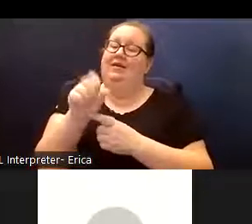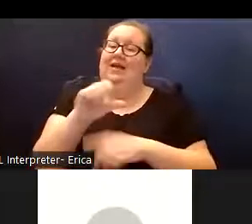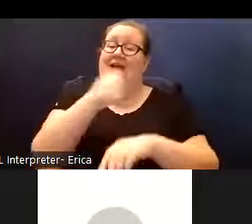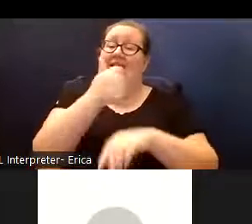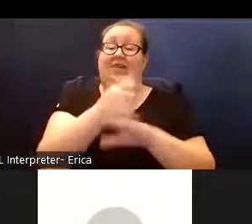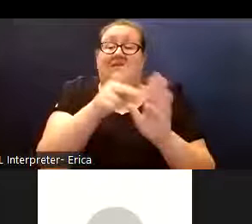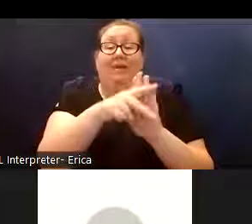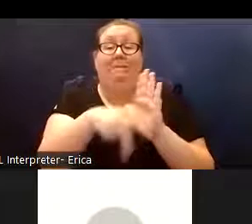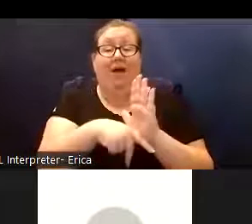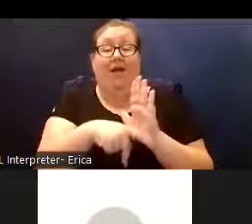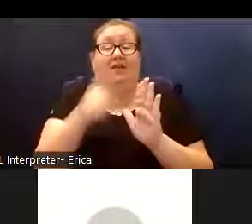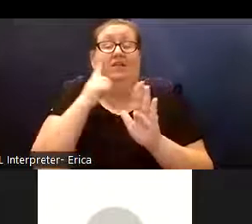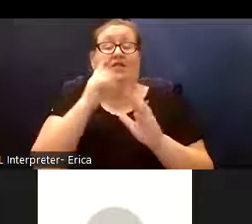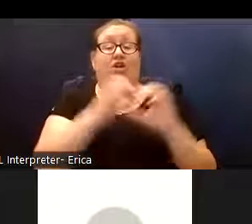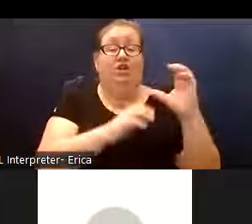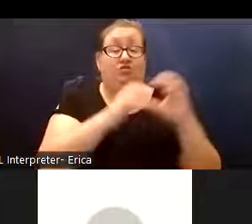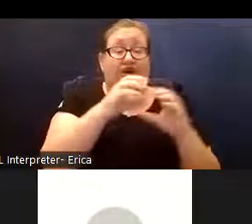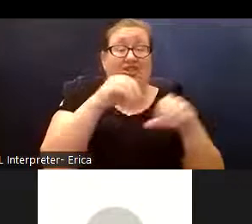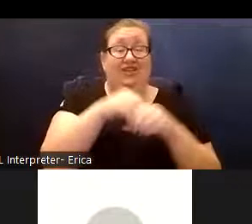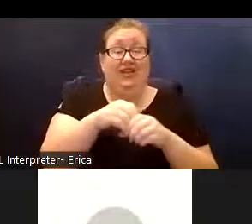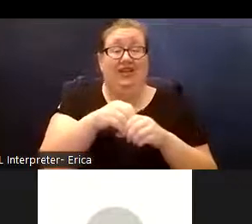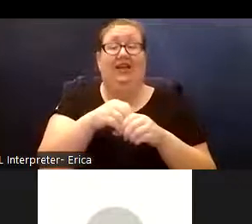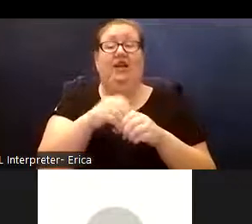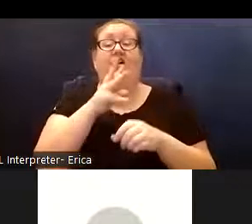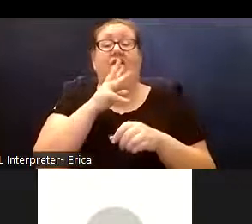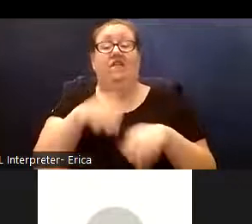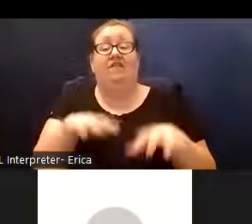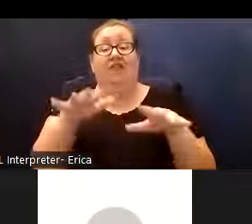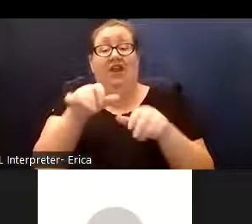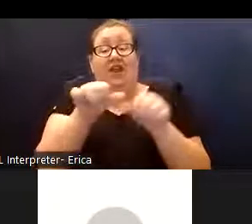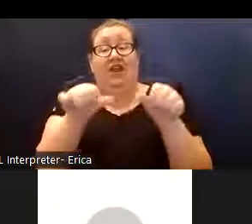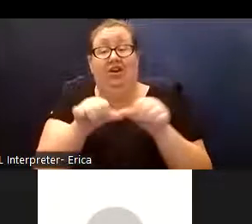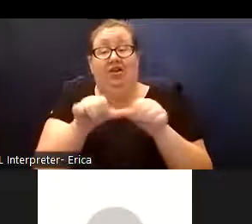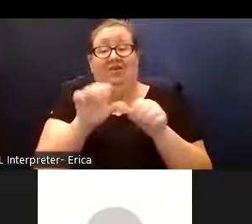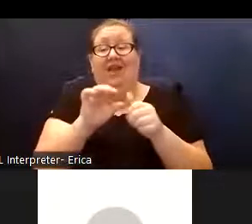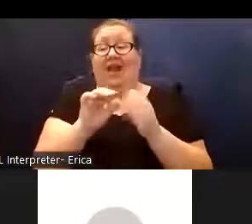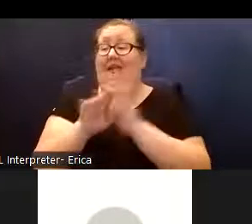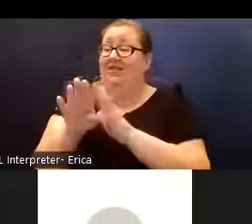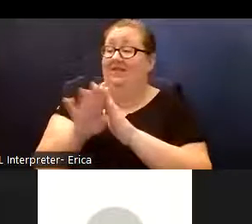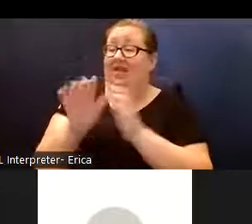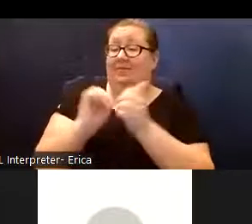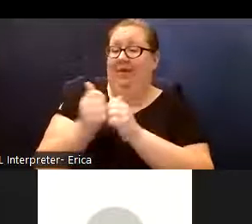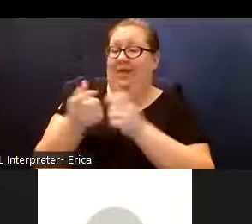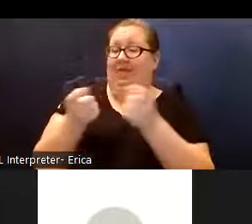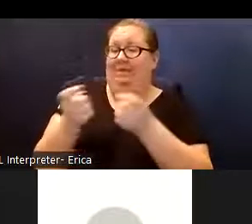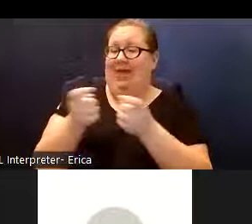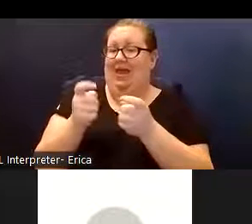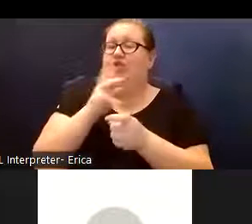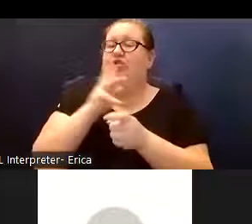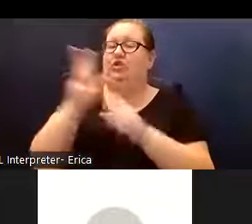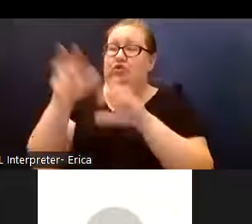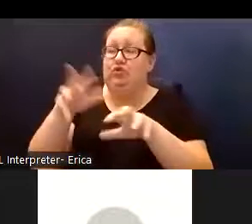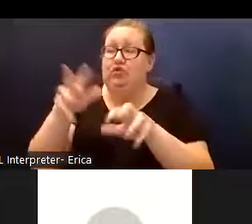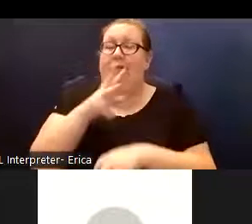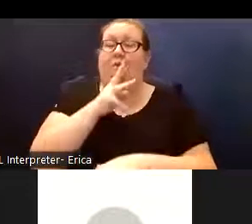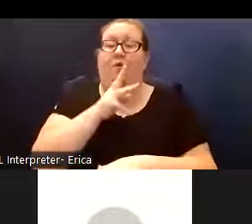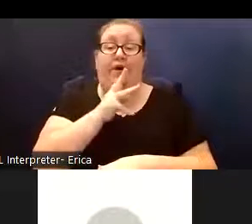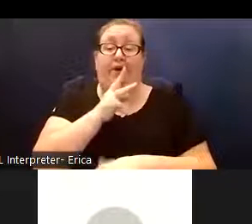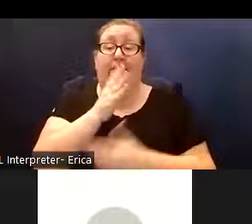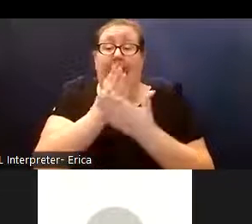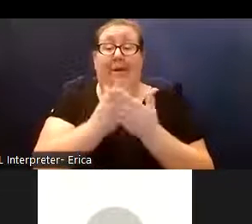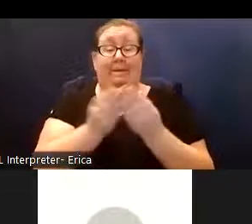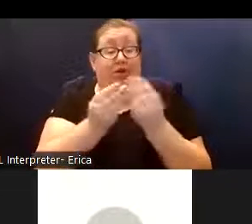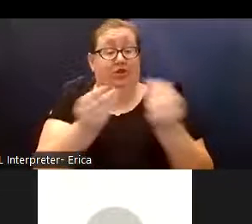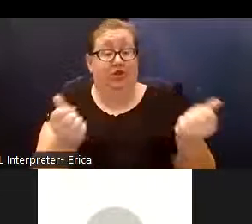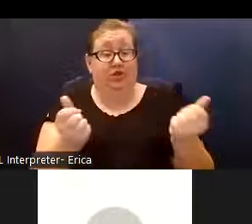in regulated flood areas, and also how these developments manage their stormwater. Part of the solution is for Newark to